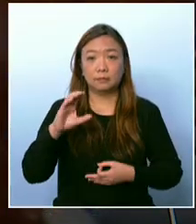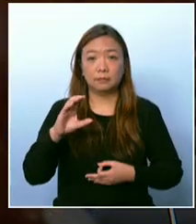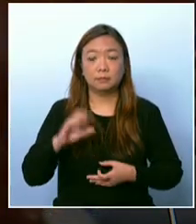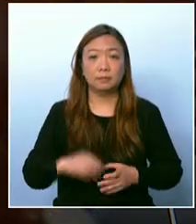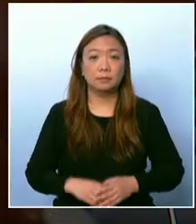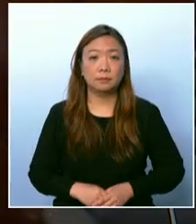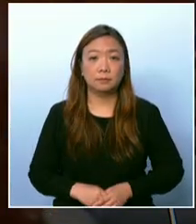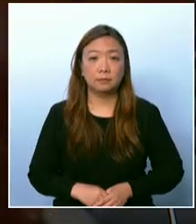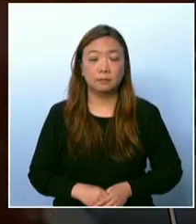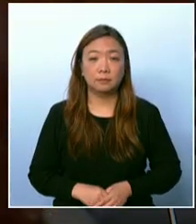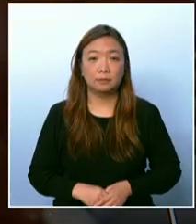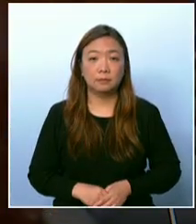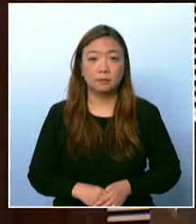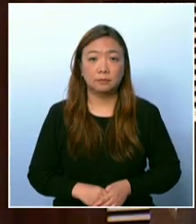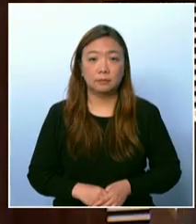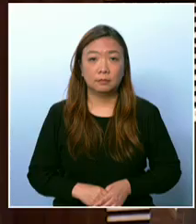Ronick Chan.